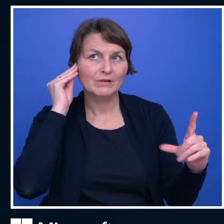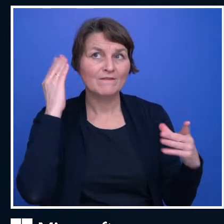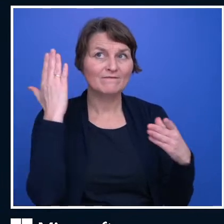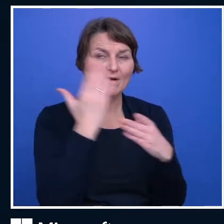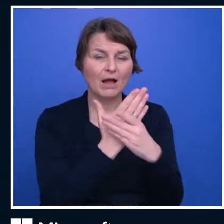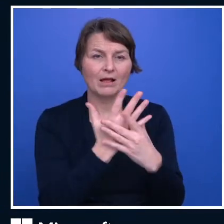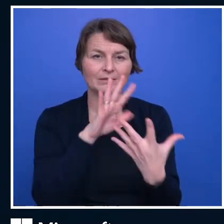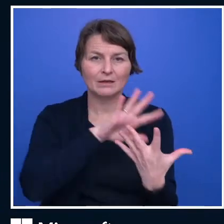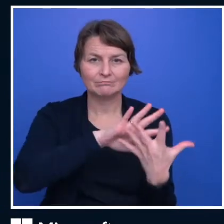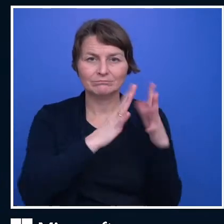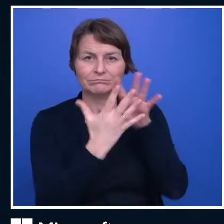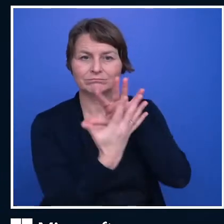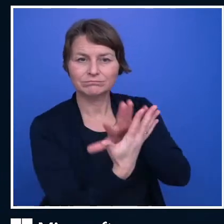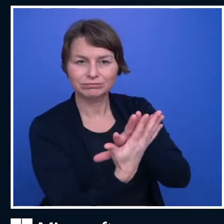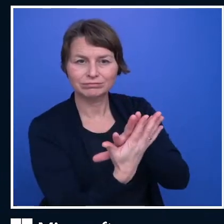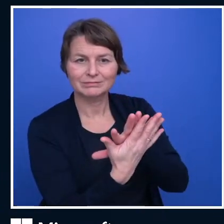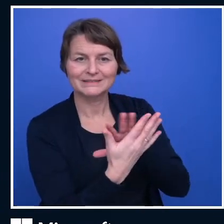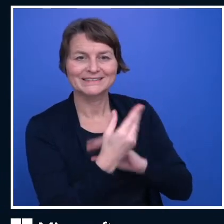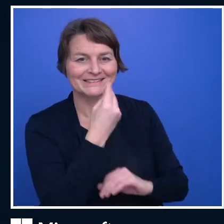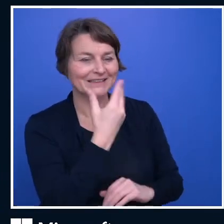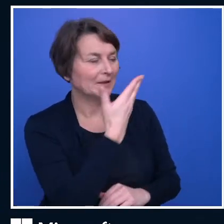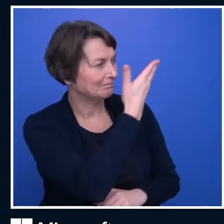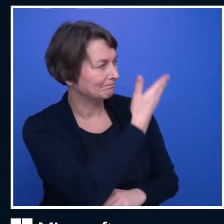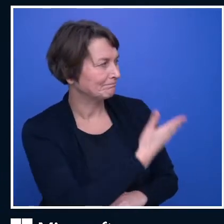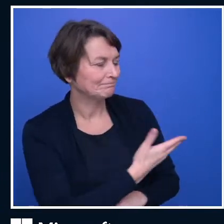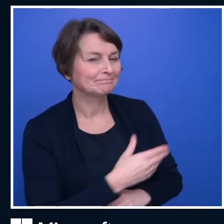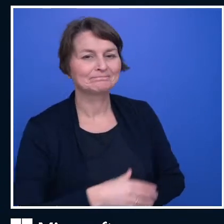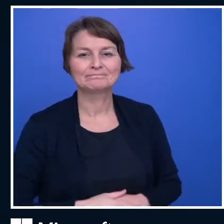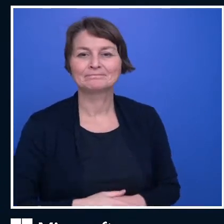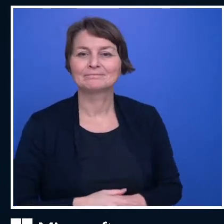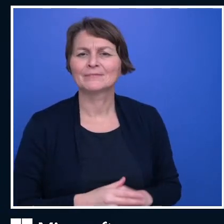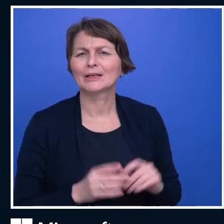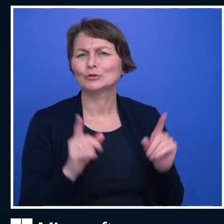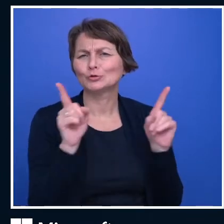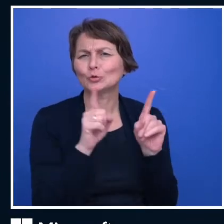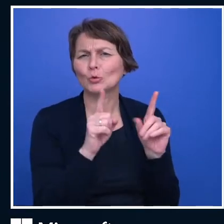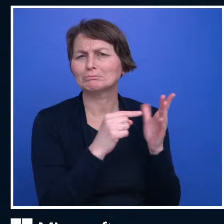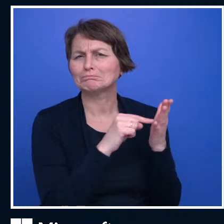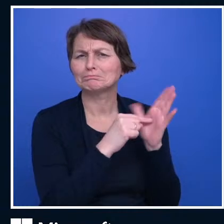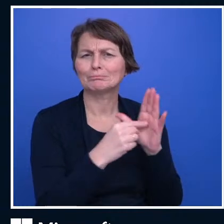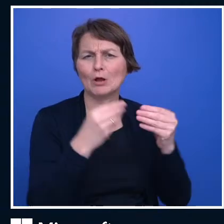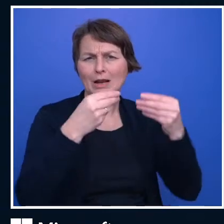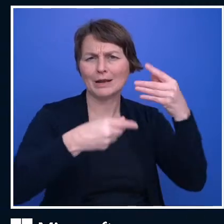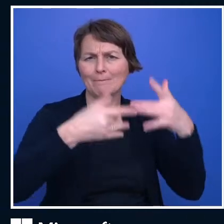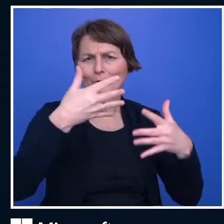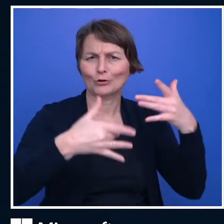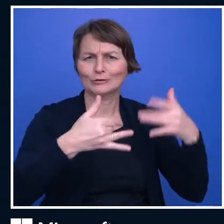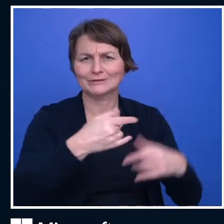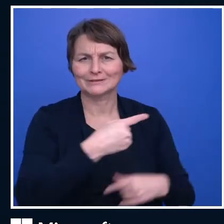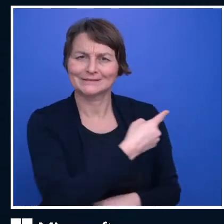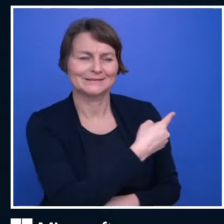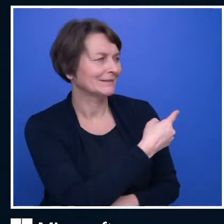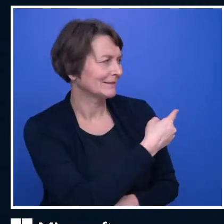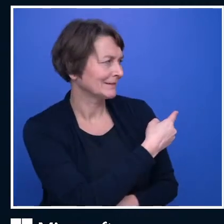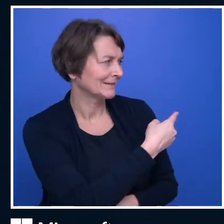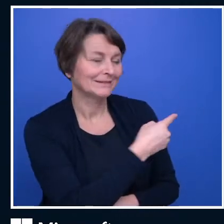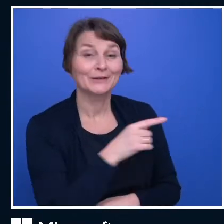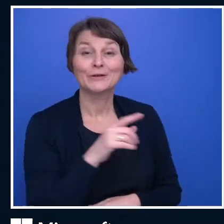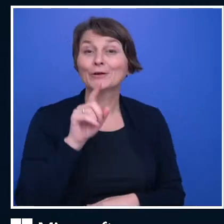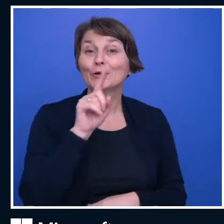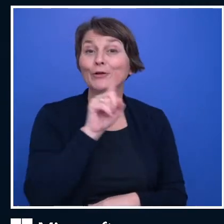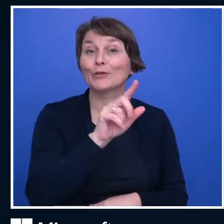Here you can see a short representation of what a 13 value